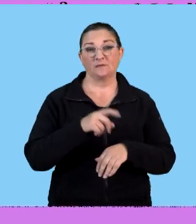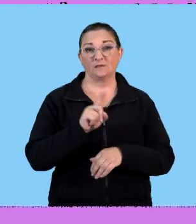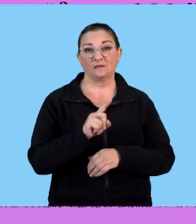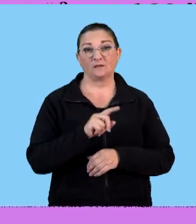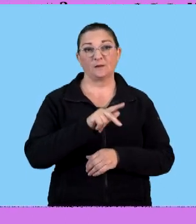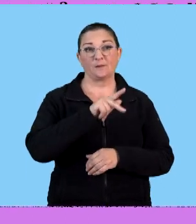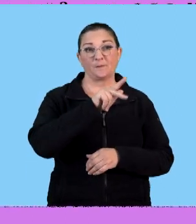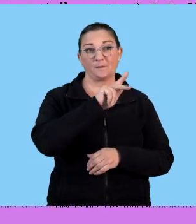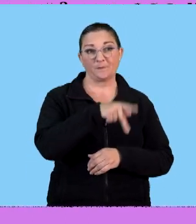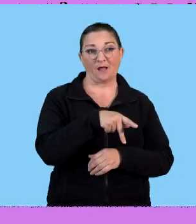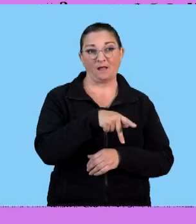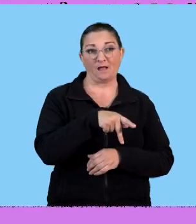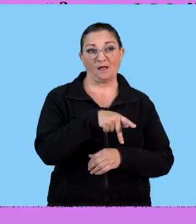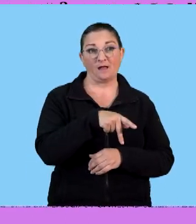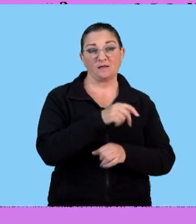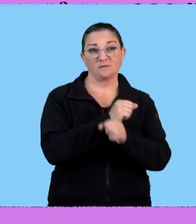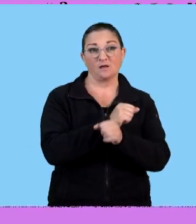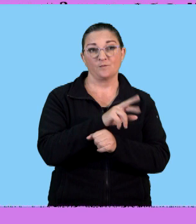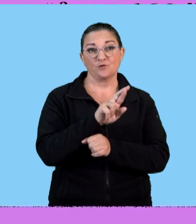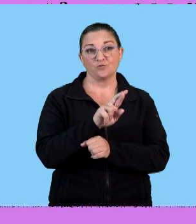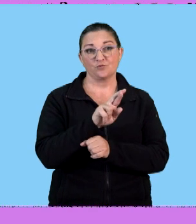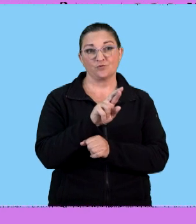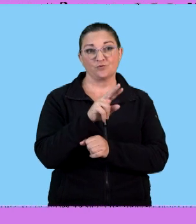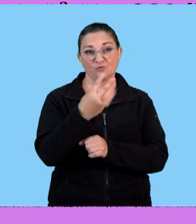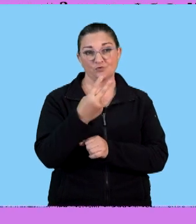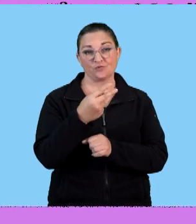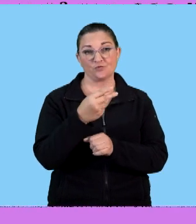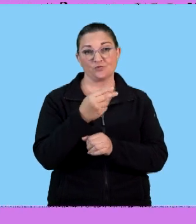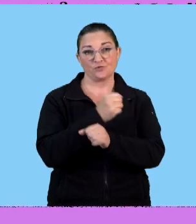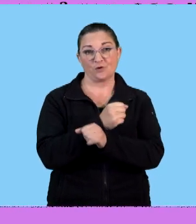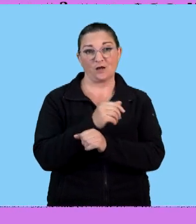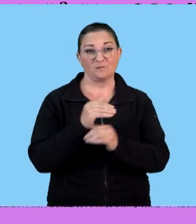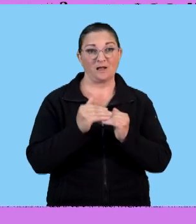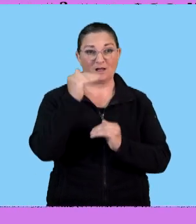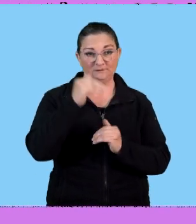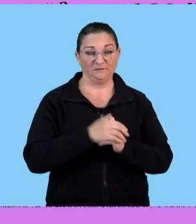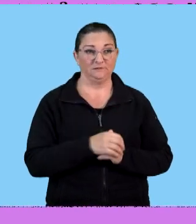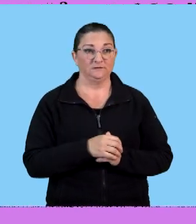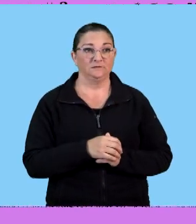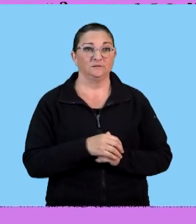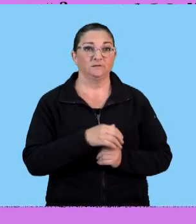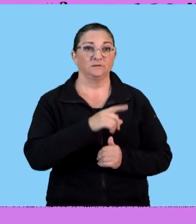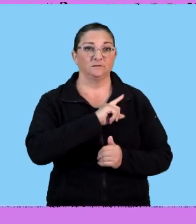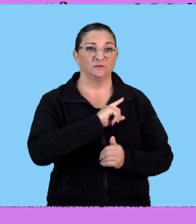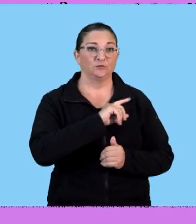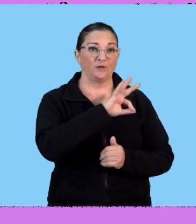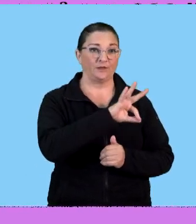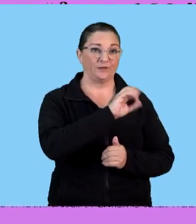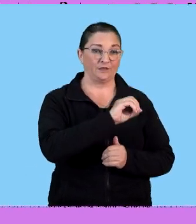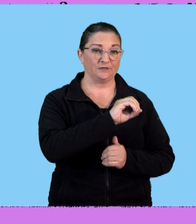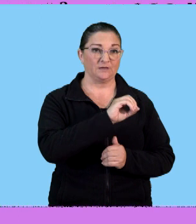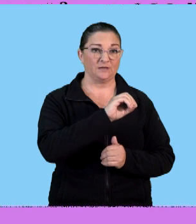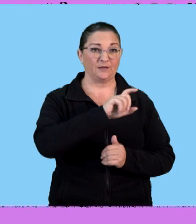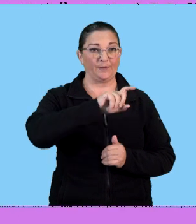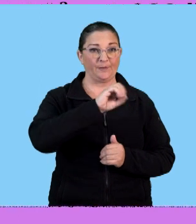know what pi is, radius, and I need to determine the height. So 30,000 liters, right? I'll divide